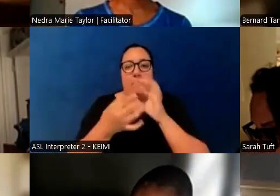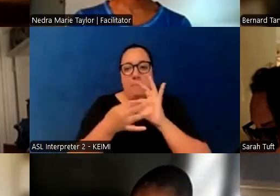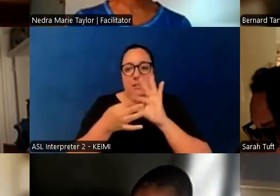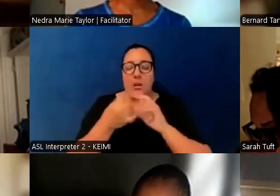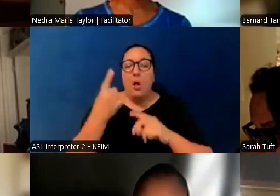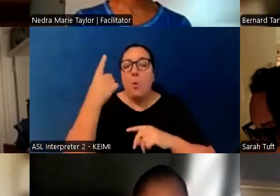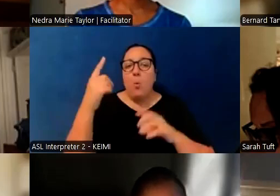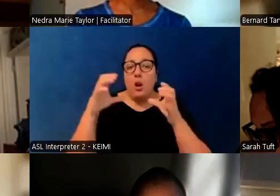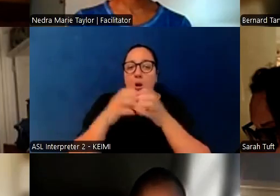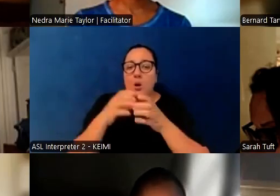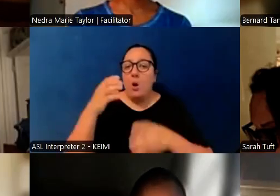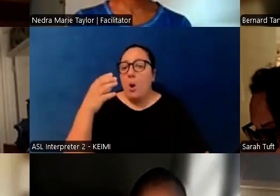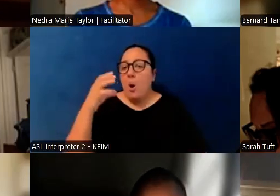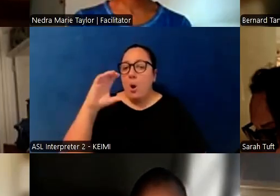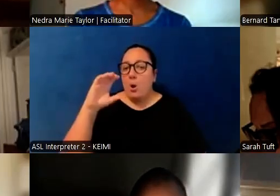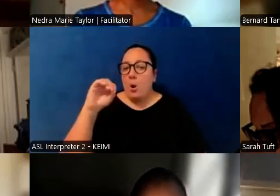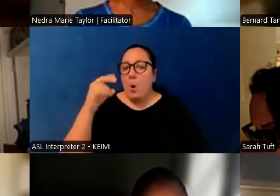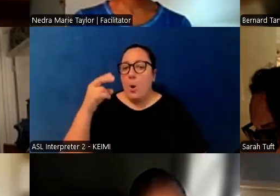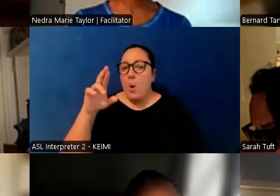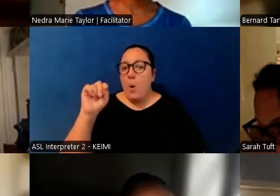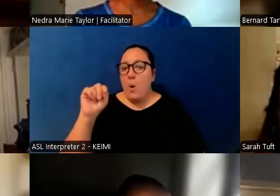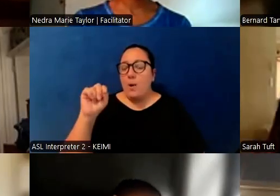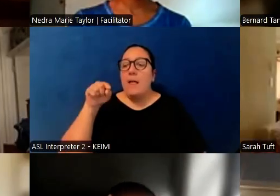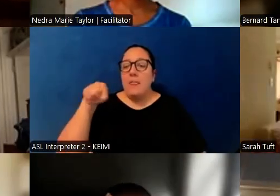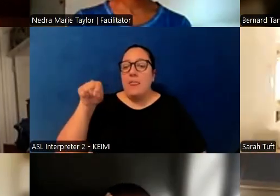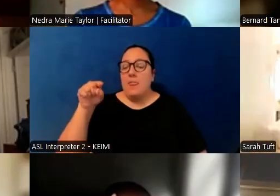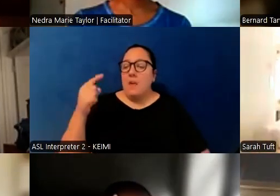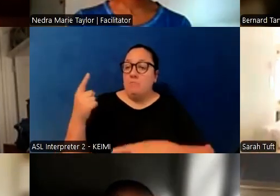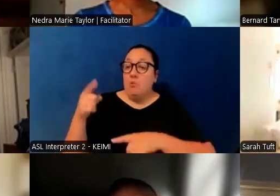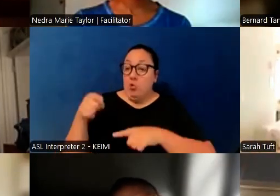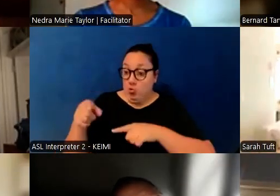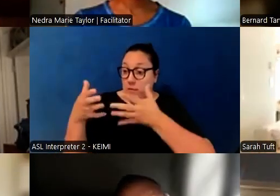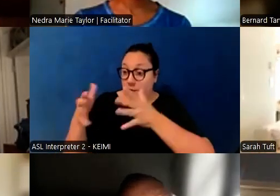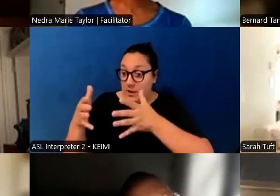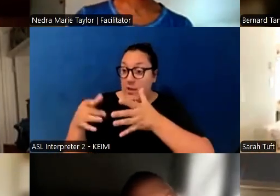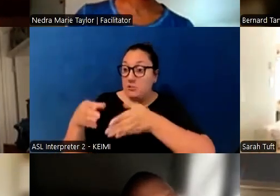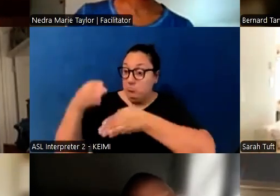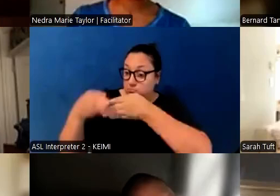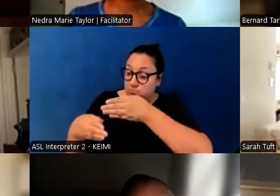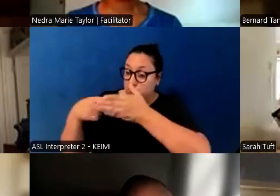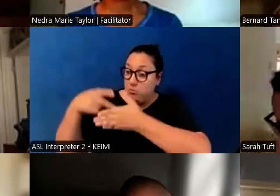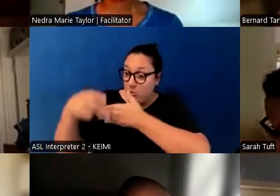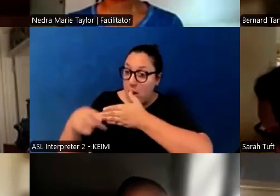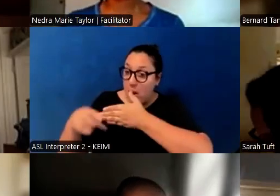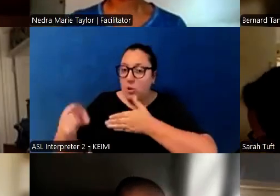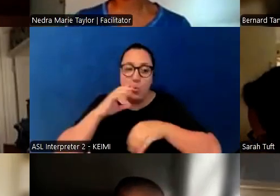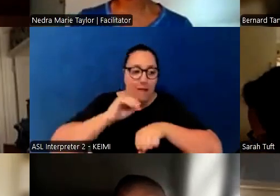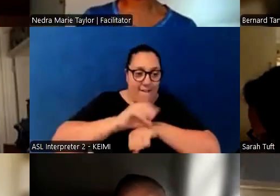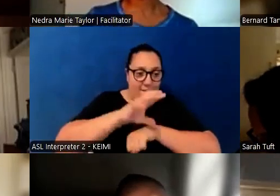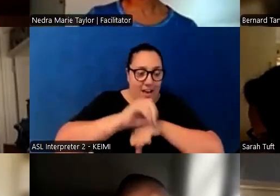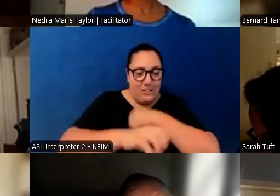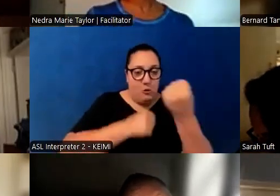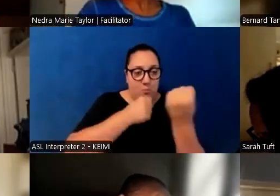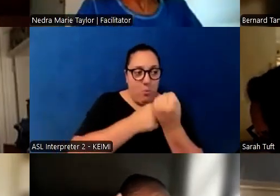cohort then advises and supports the following cohort. So as you roll out of the program, you become a